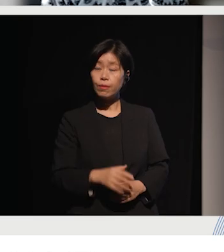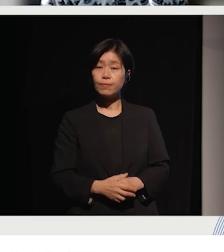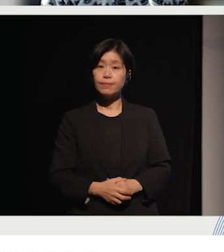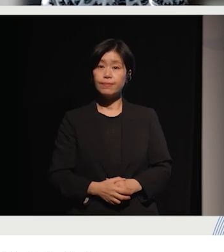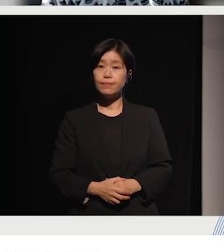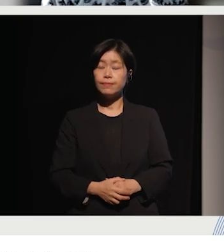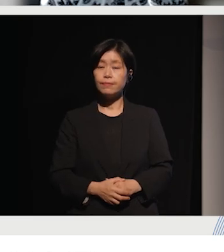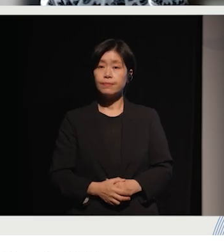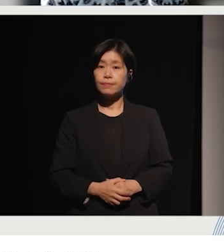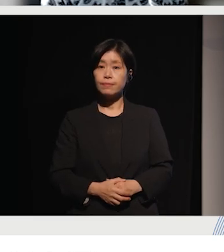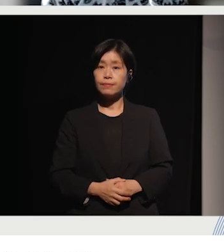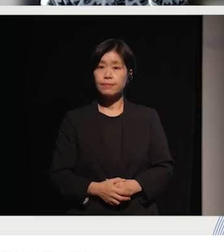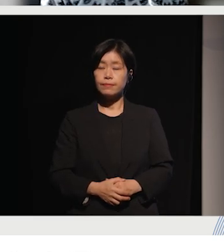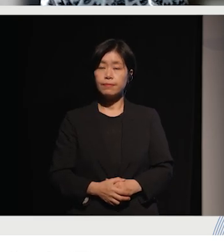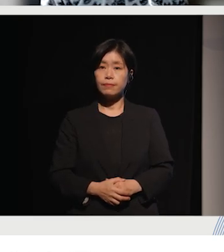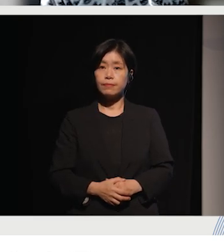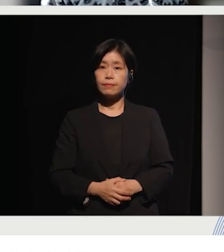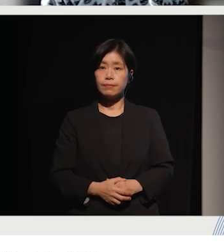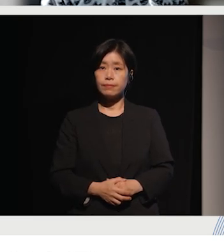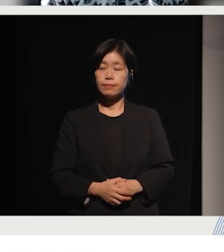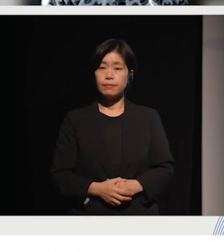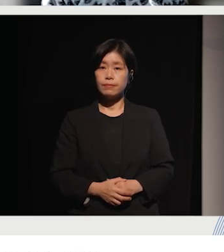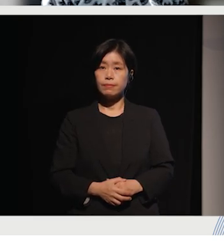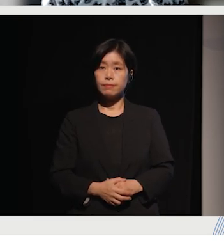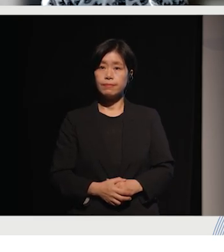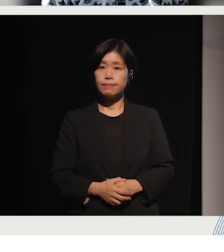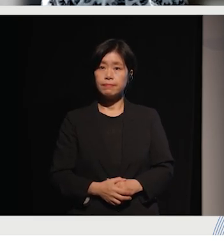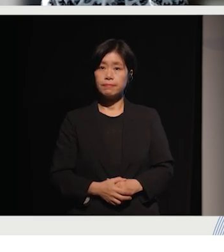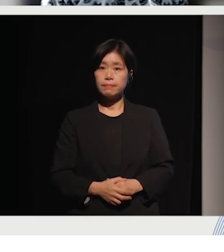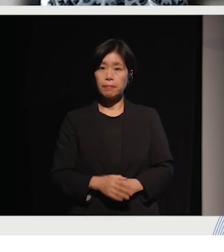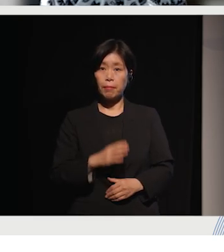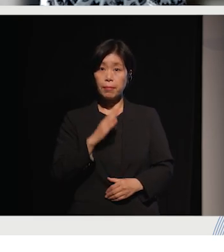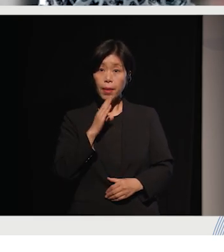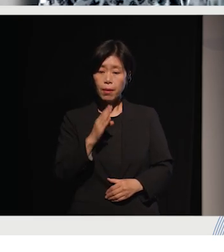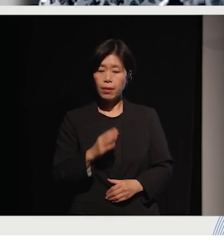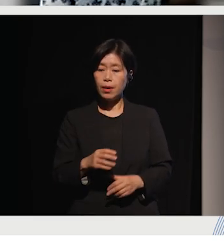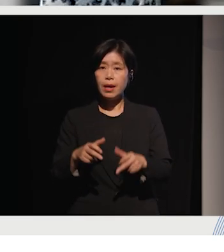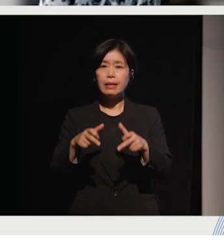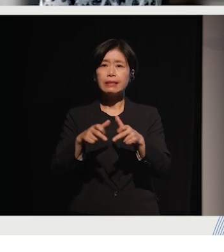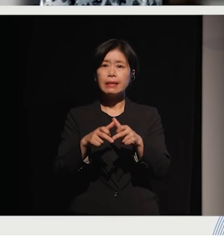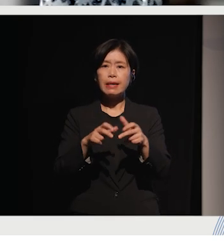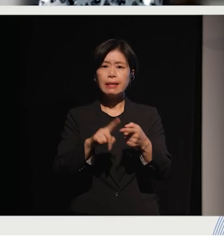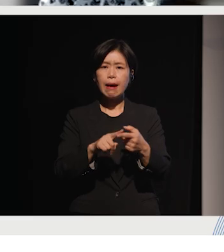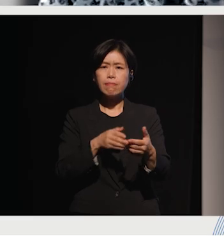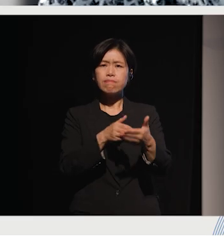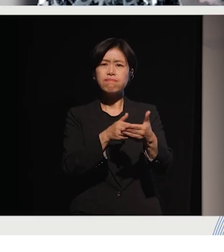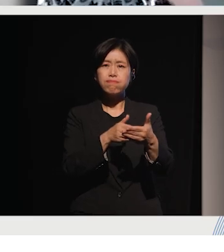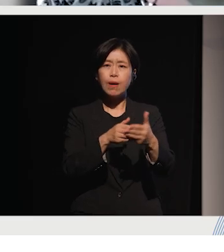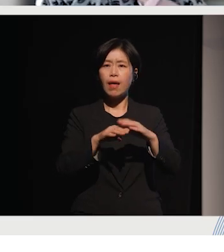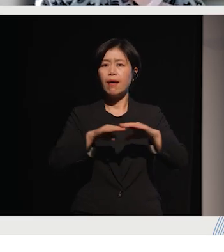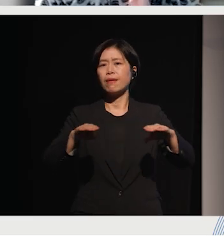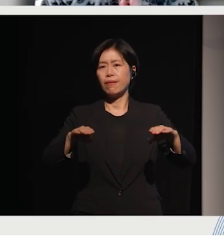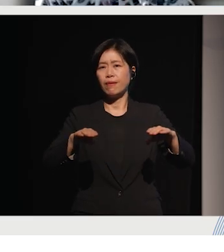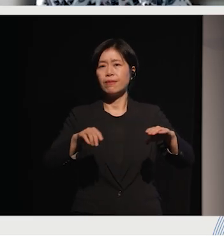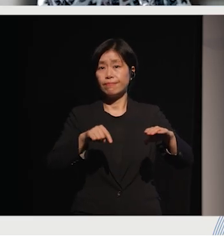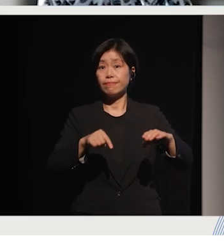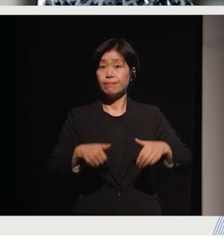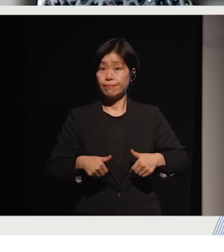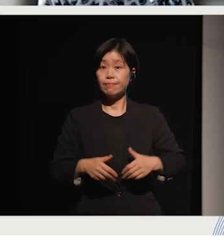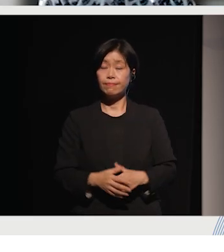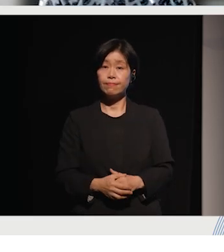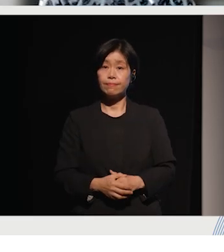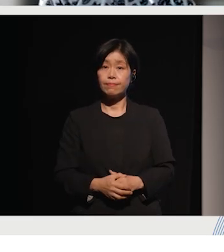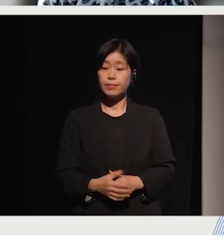in terms of those barrier removals. And then the fifth most common challenge that I alluded to a little bit